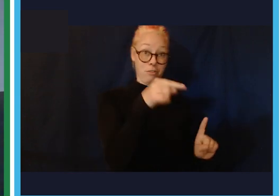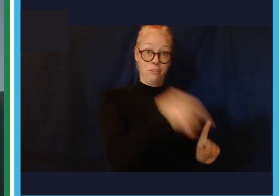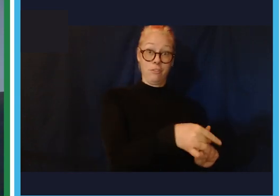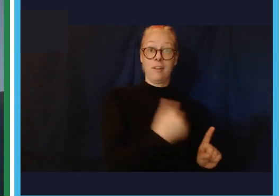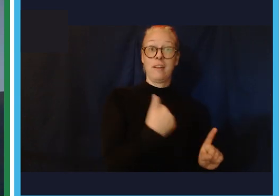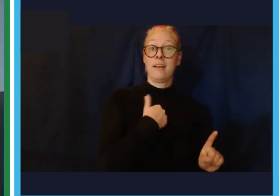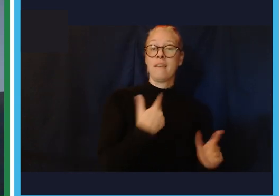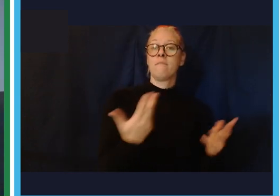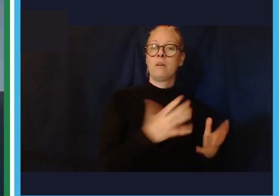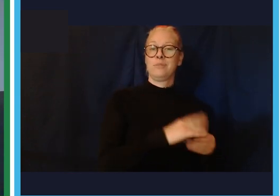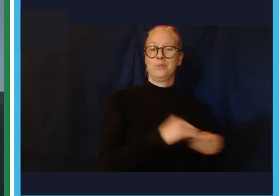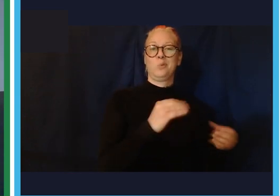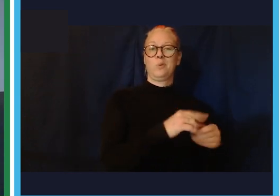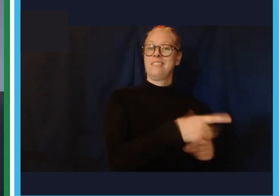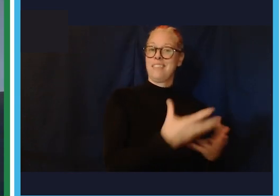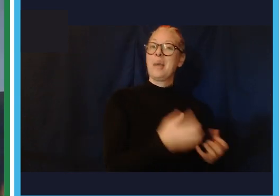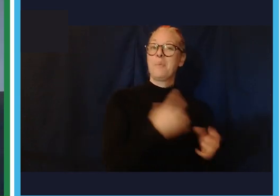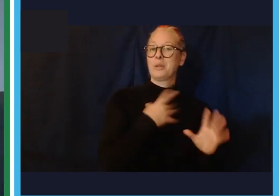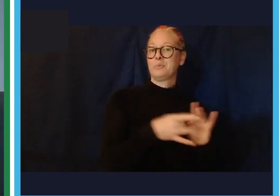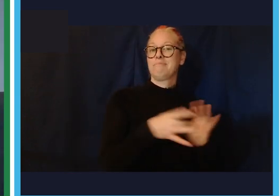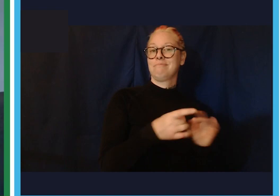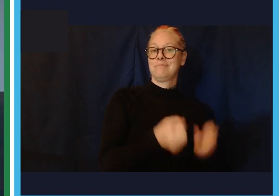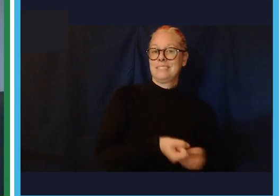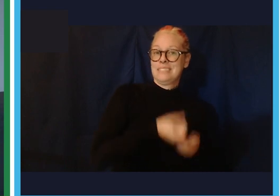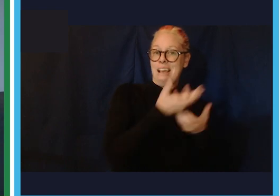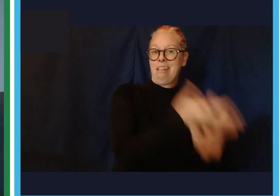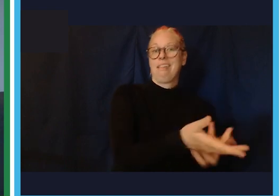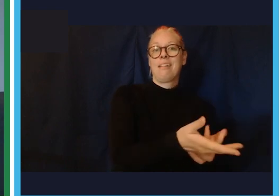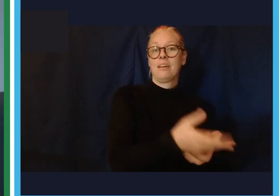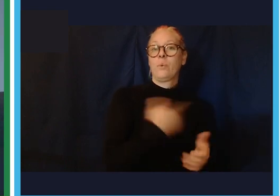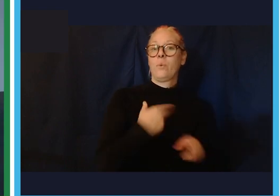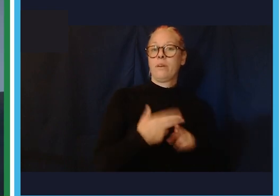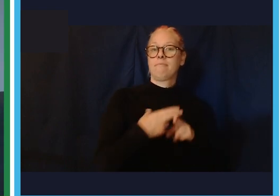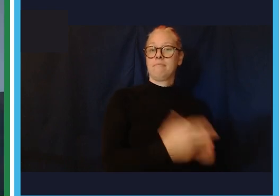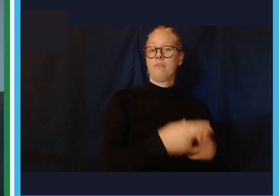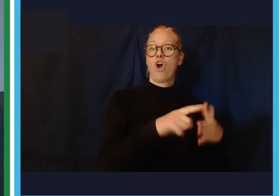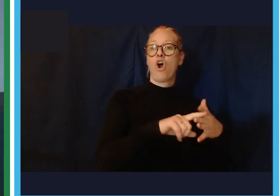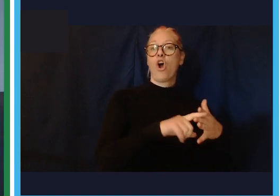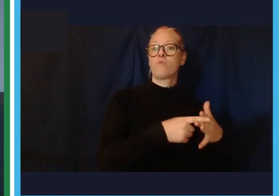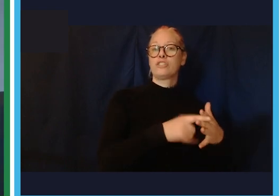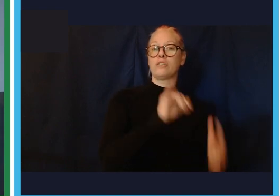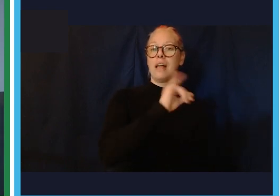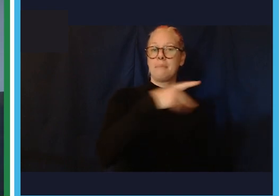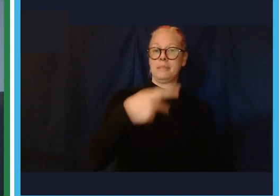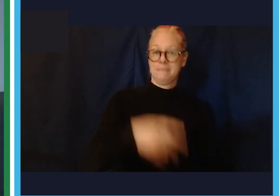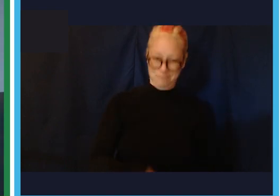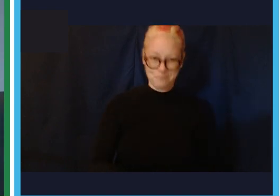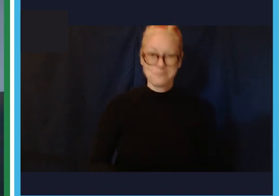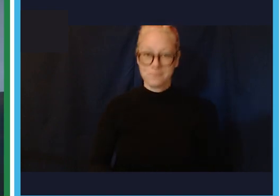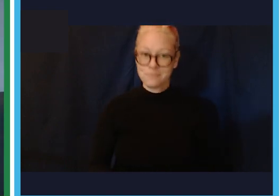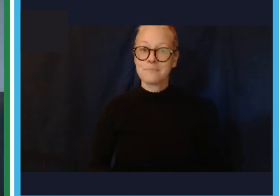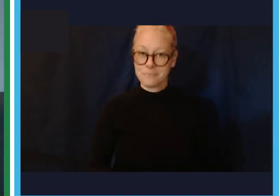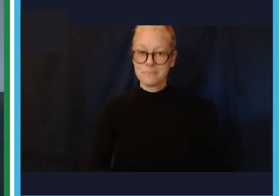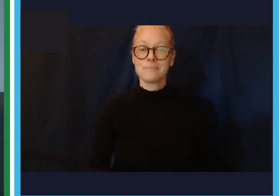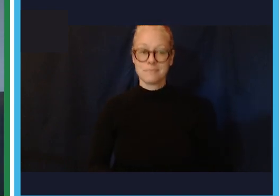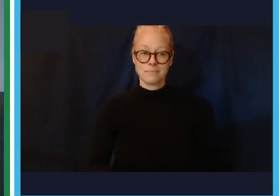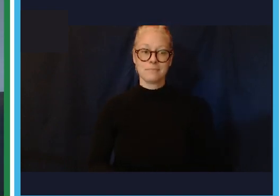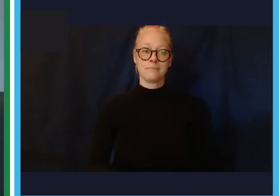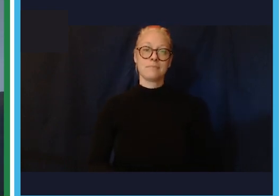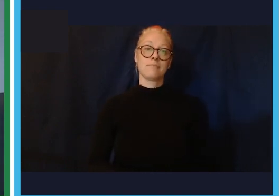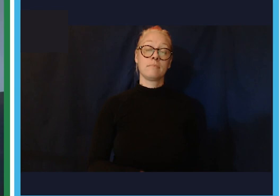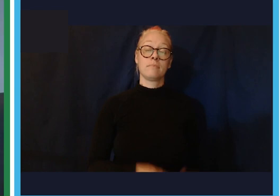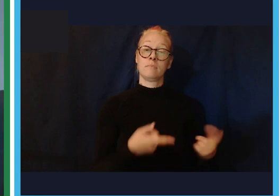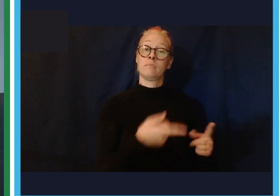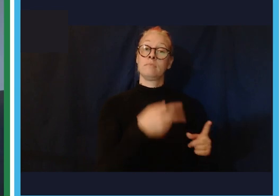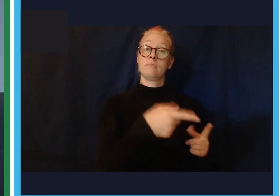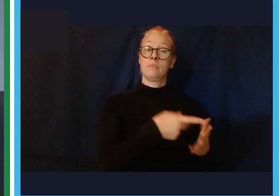It's a project that they have written, created, the characters, the world, the story,